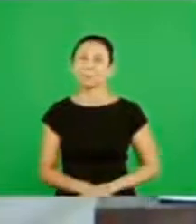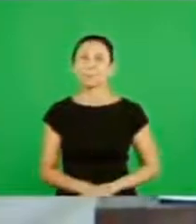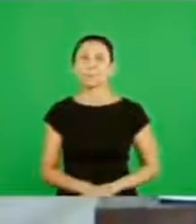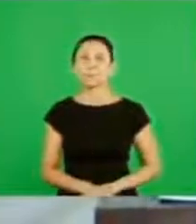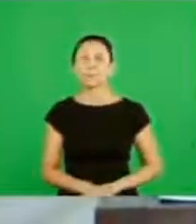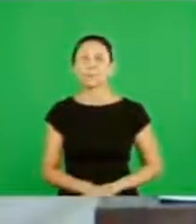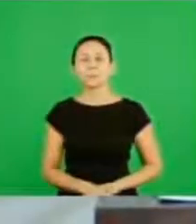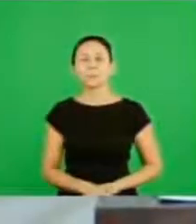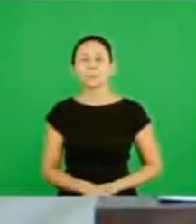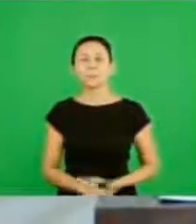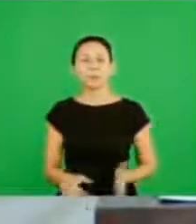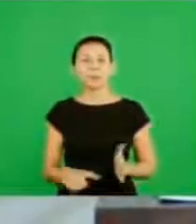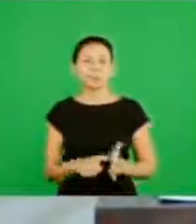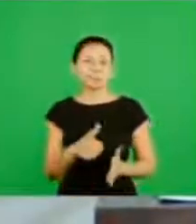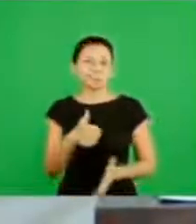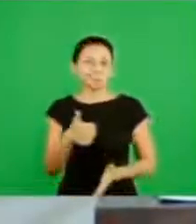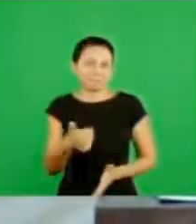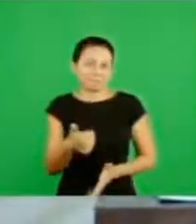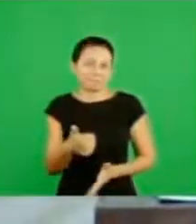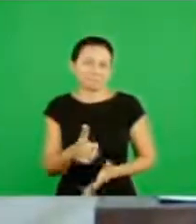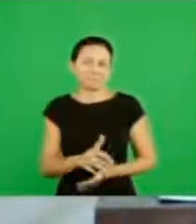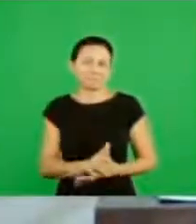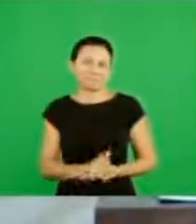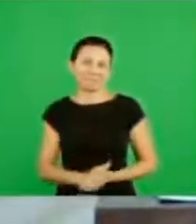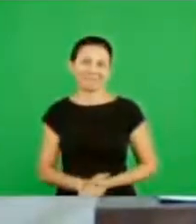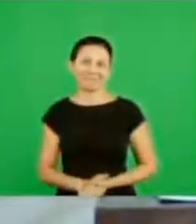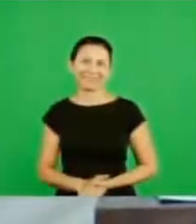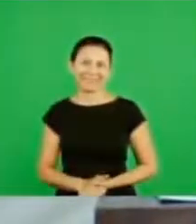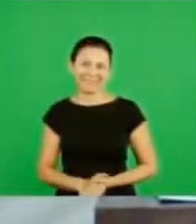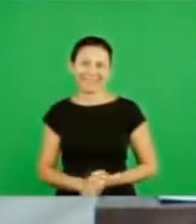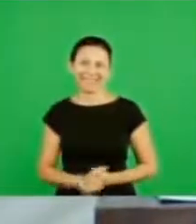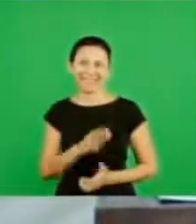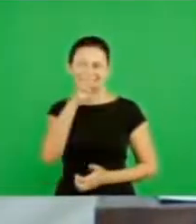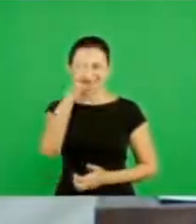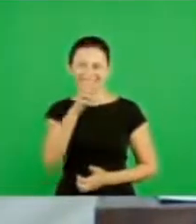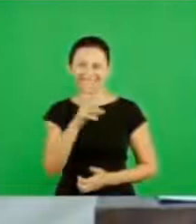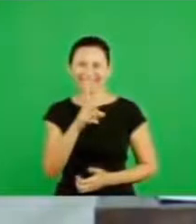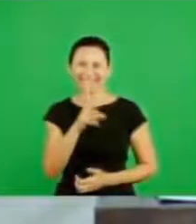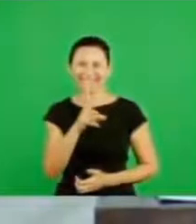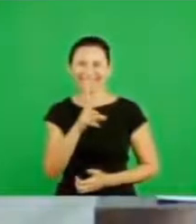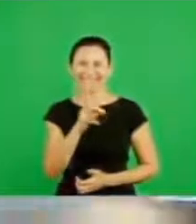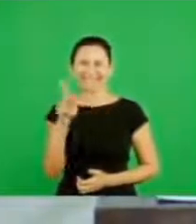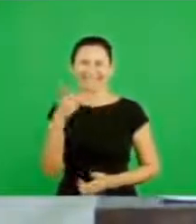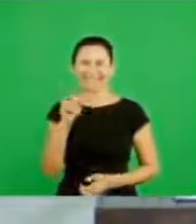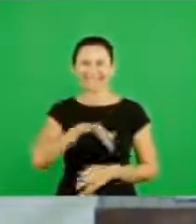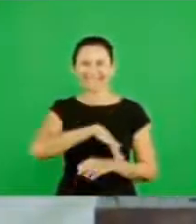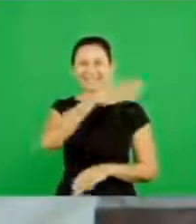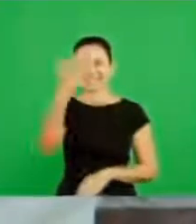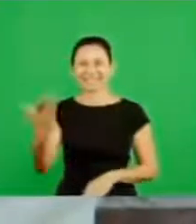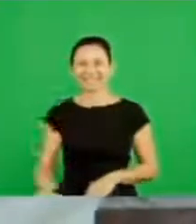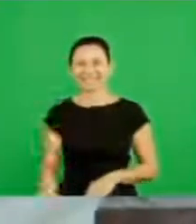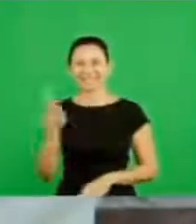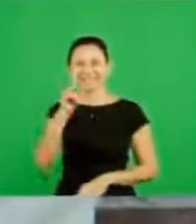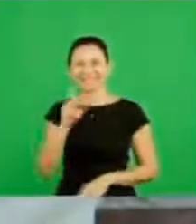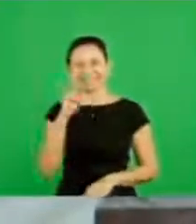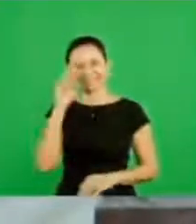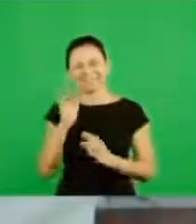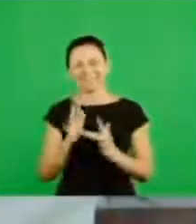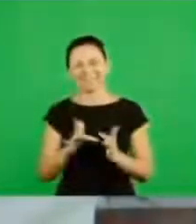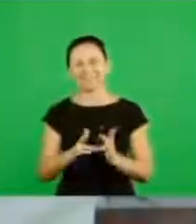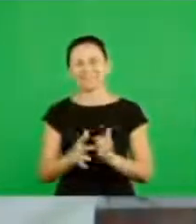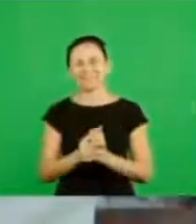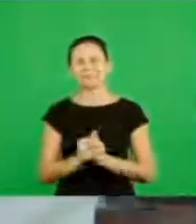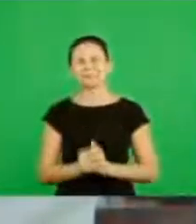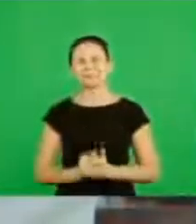president here of the seminary for the time that we took, but it's the first time. It's the first time we speak. And we have